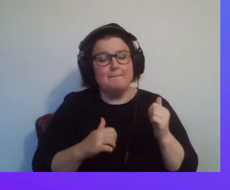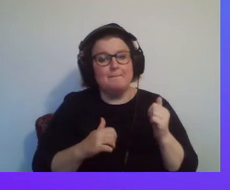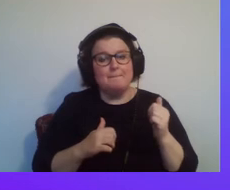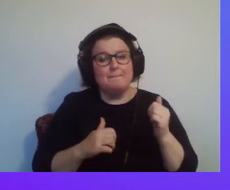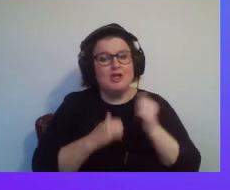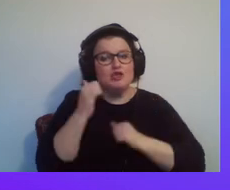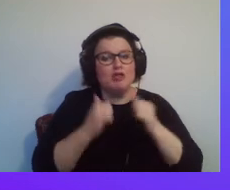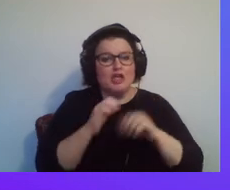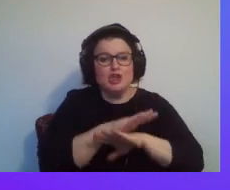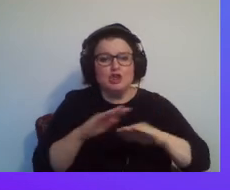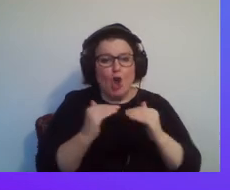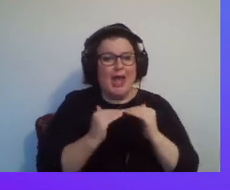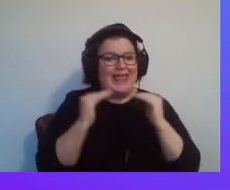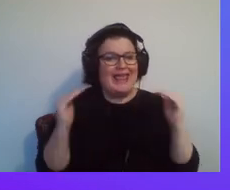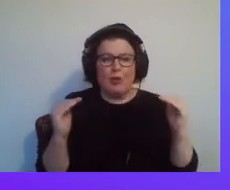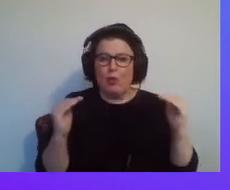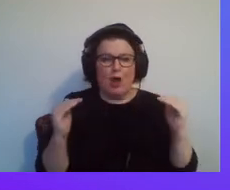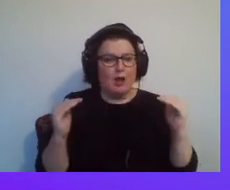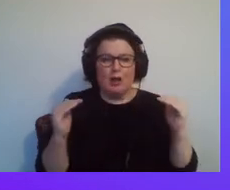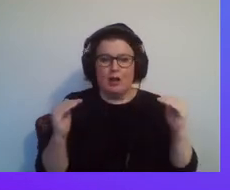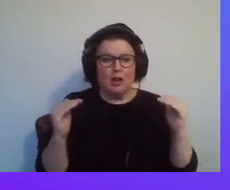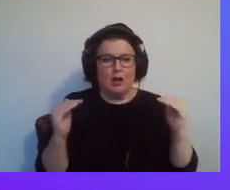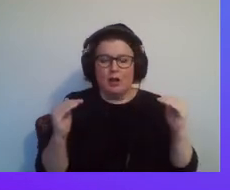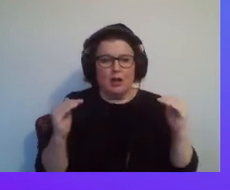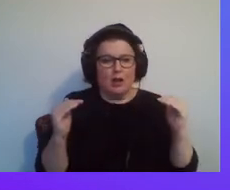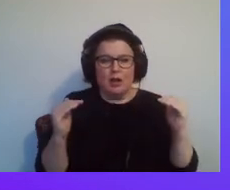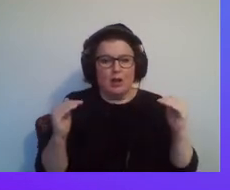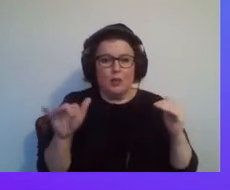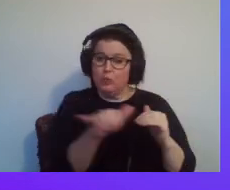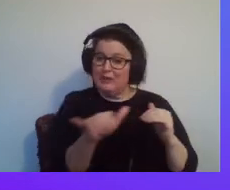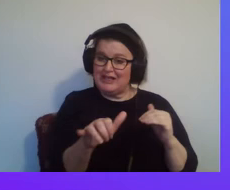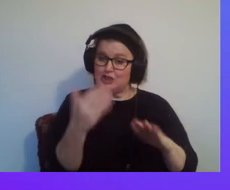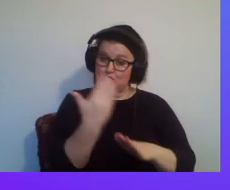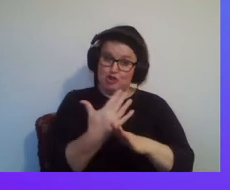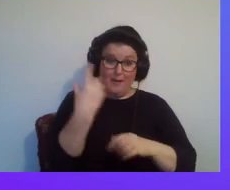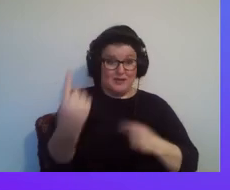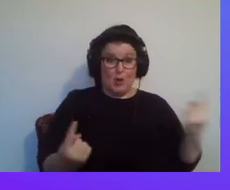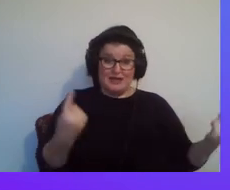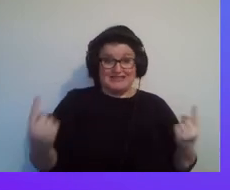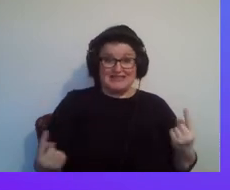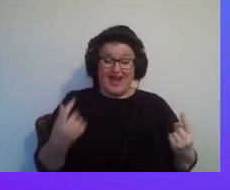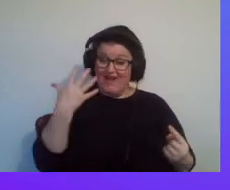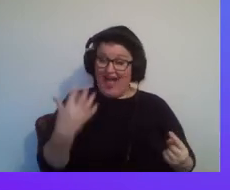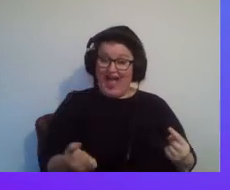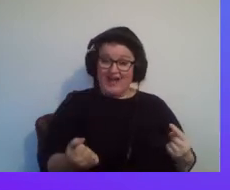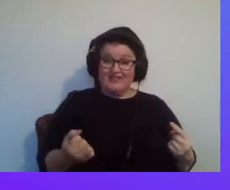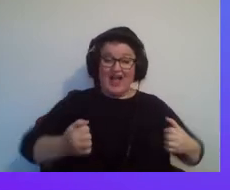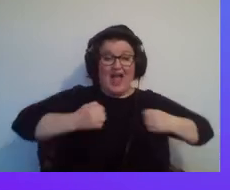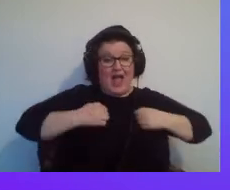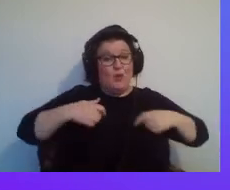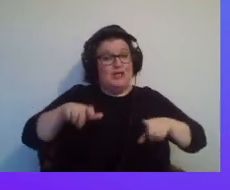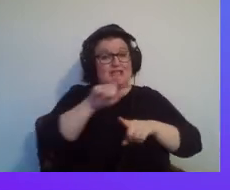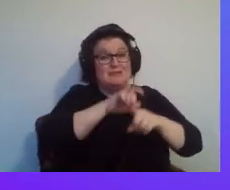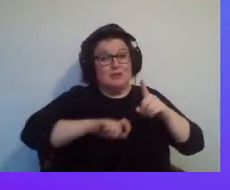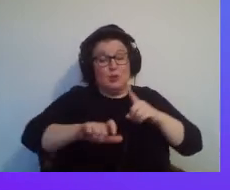inequalities. It's about what type of jobs are communities in? How exposed are they to, you know, not just